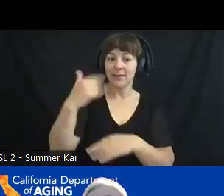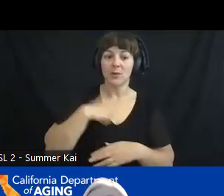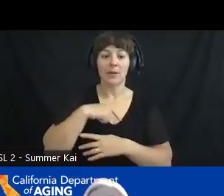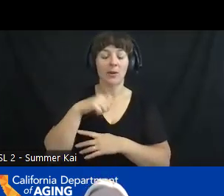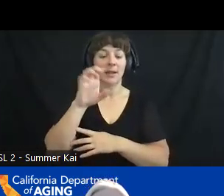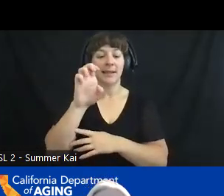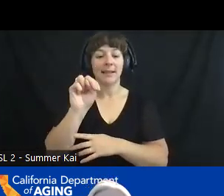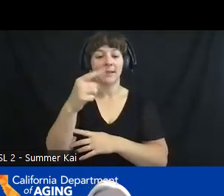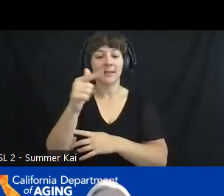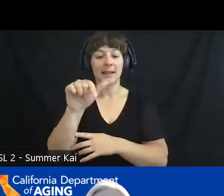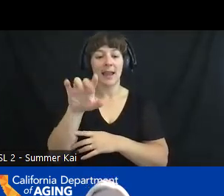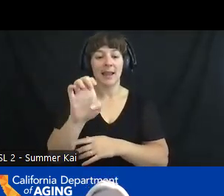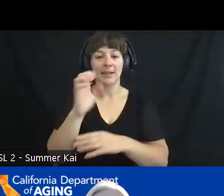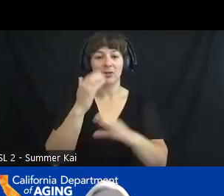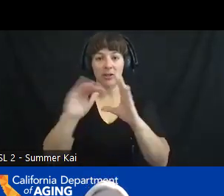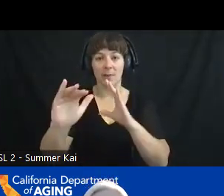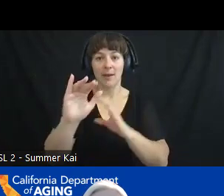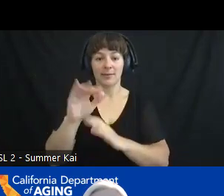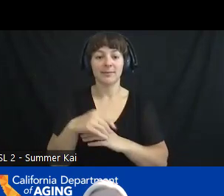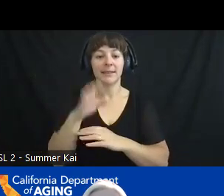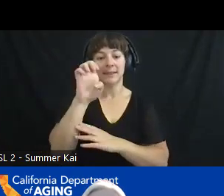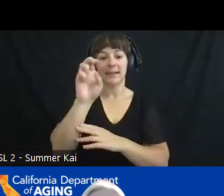box at engage,